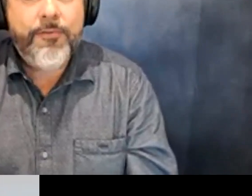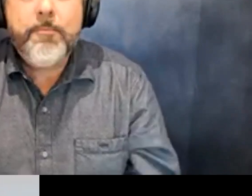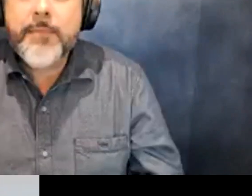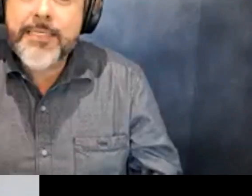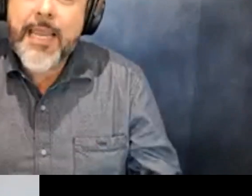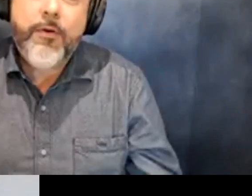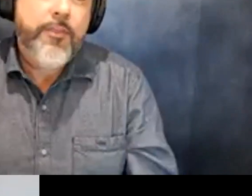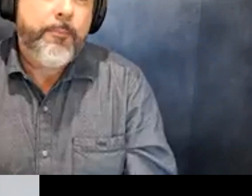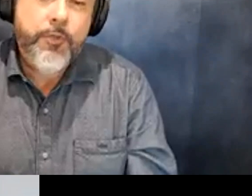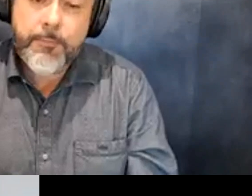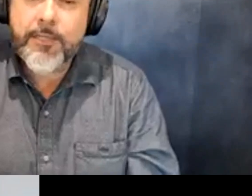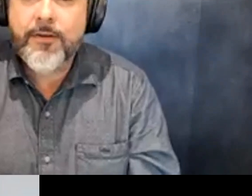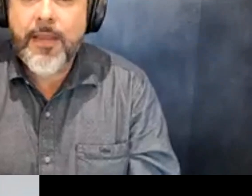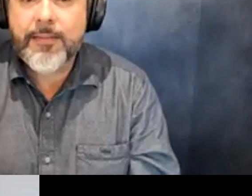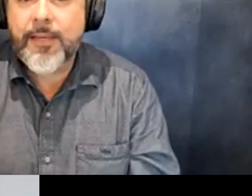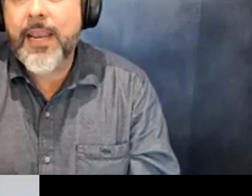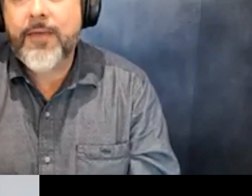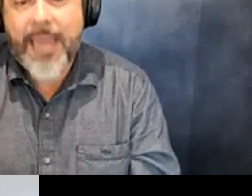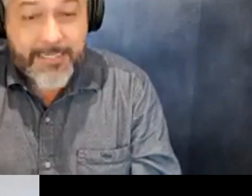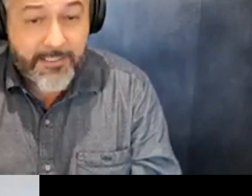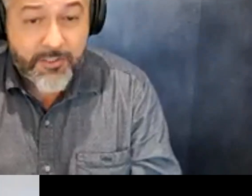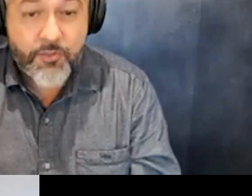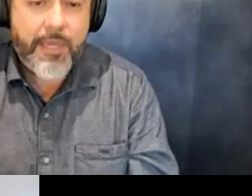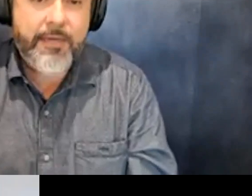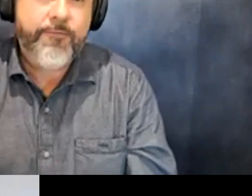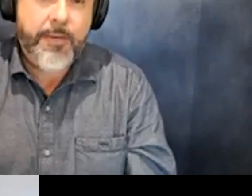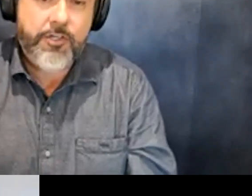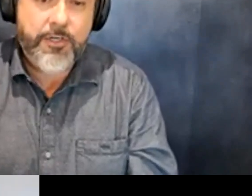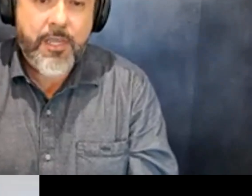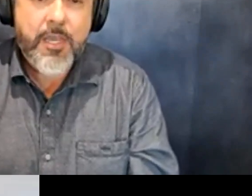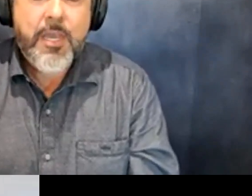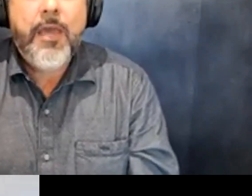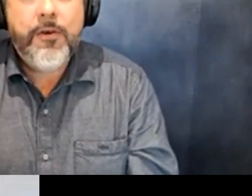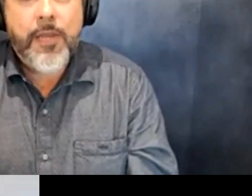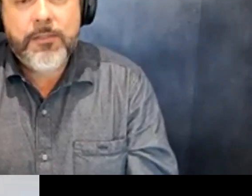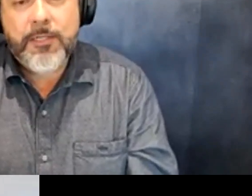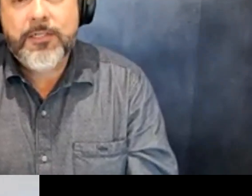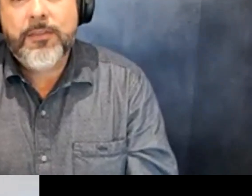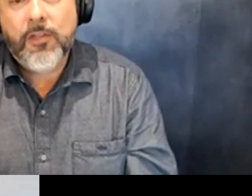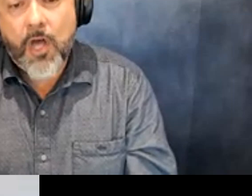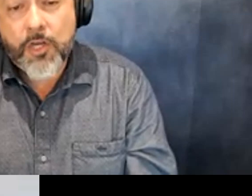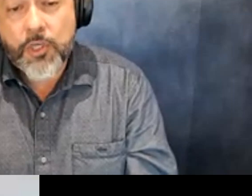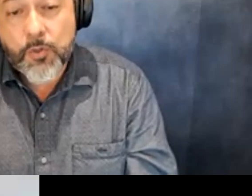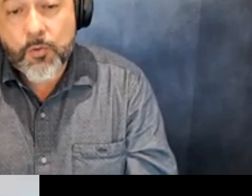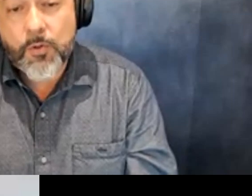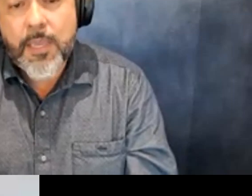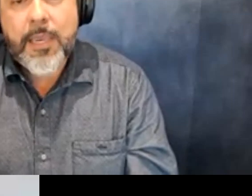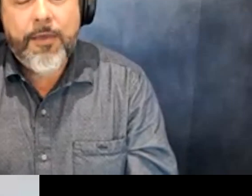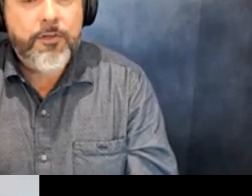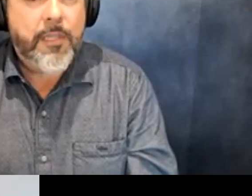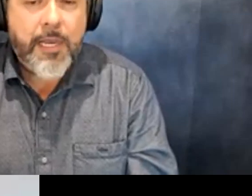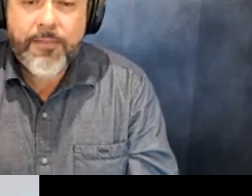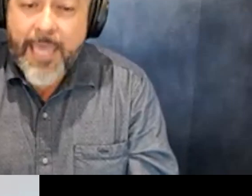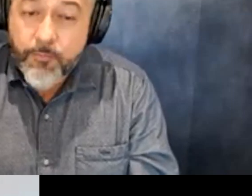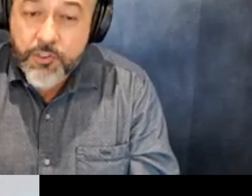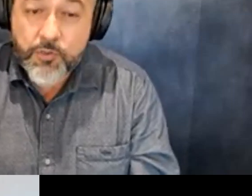And they're missing out on the opportunity because they're not having access to that information. And not to mention the long queue, and